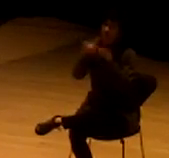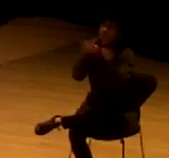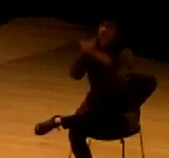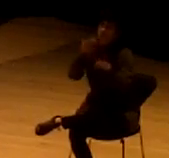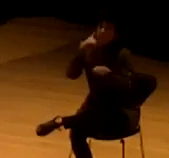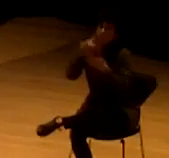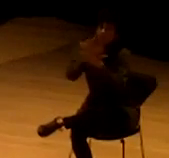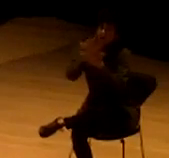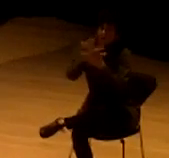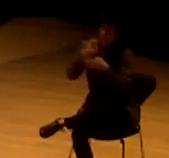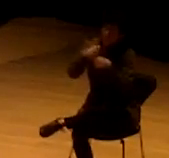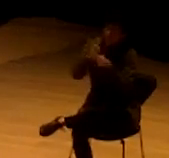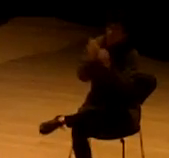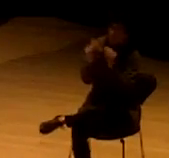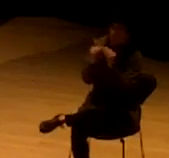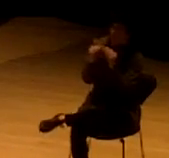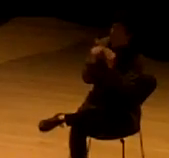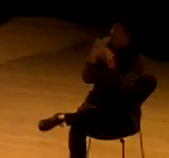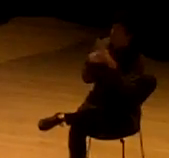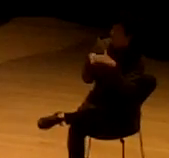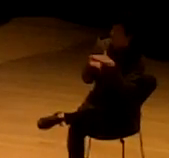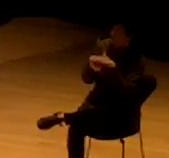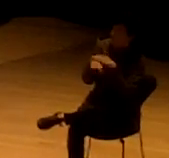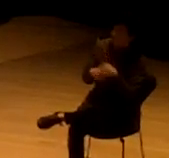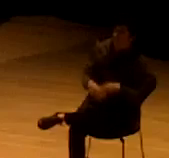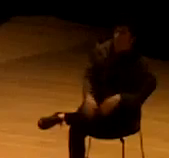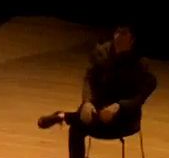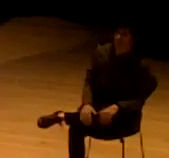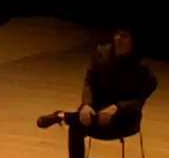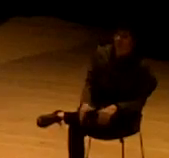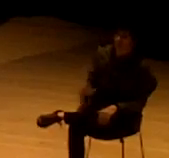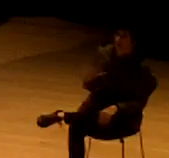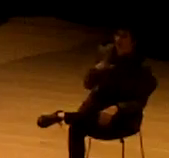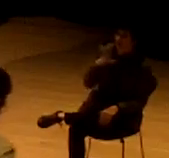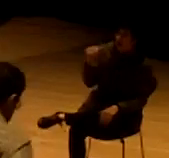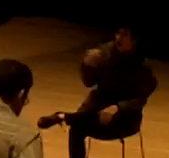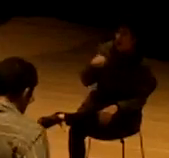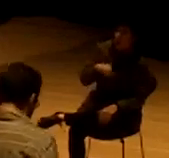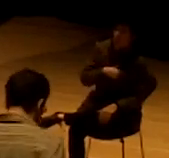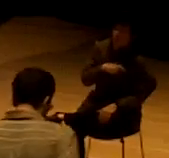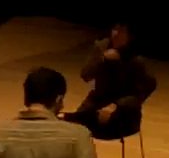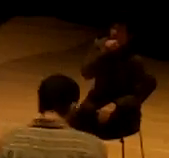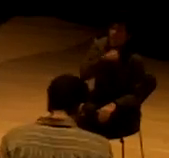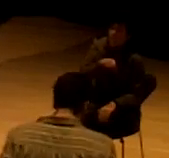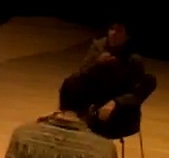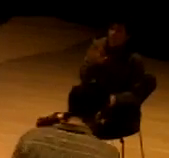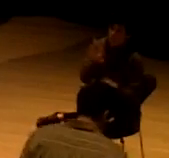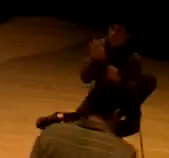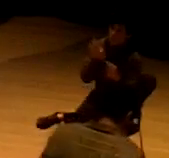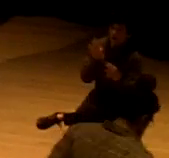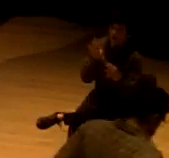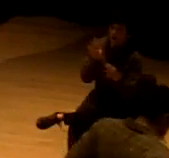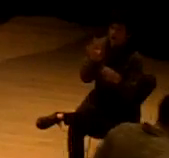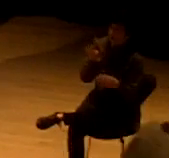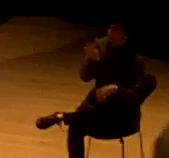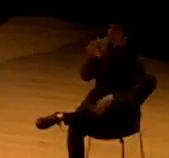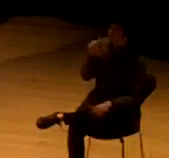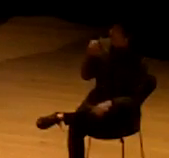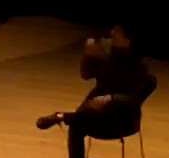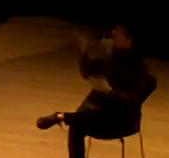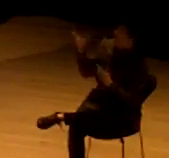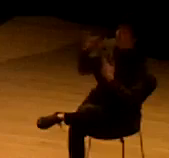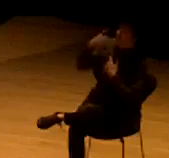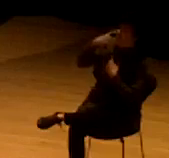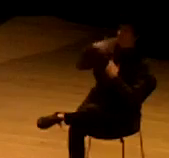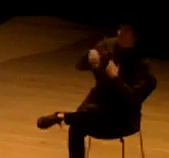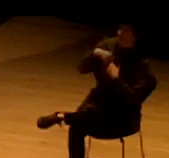more accessible than ever. And we love your feedback and your comments on every film, so please fill out a feedback form as you